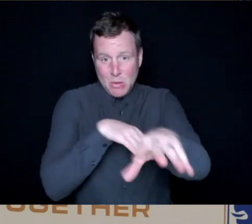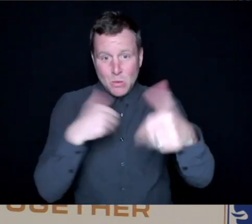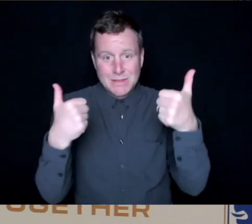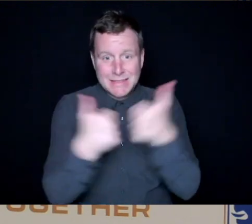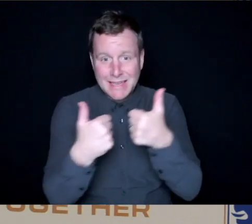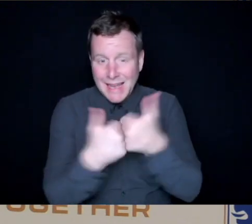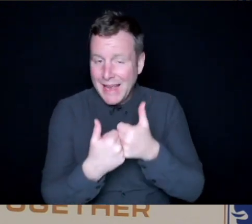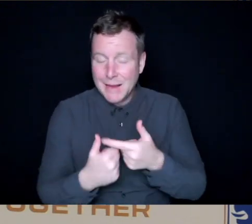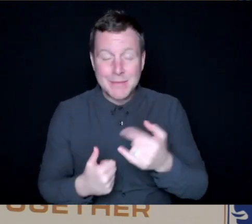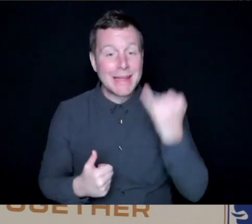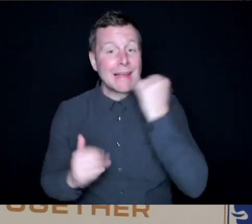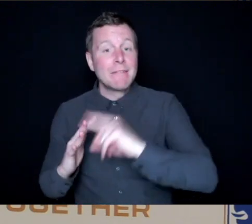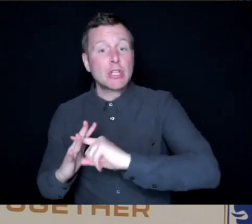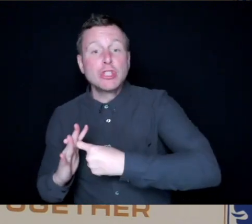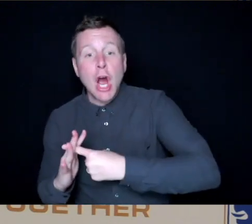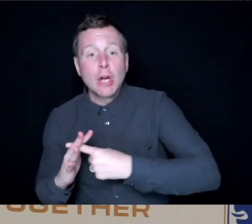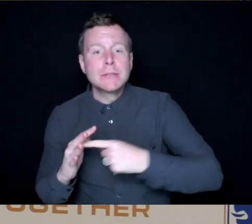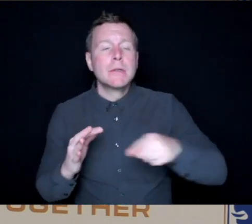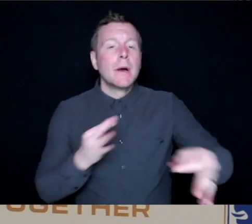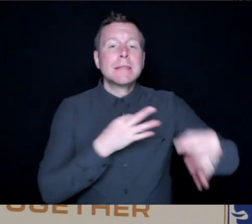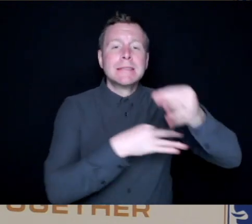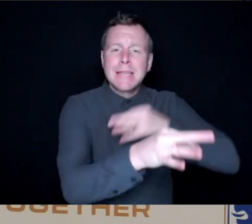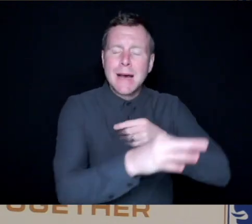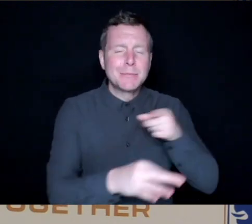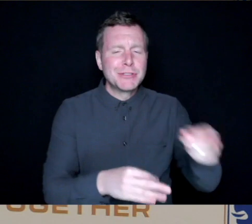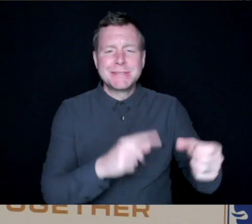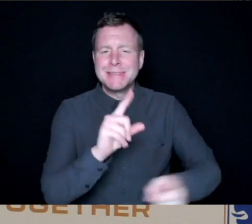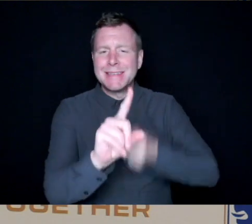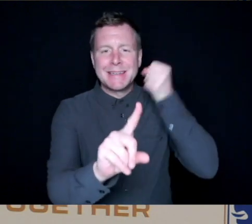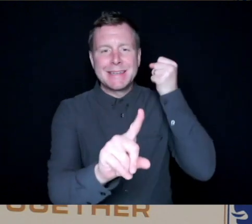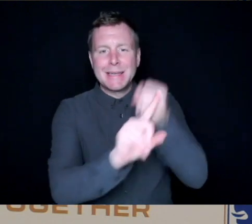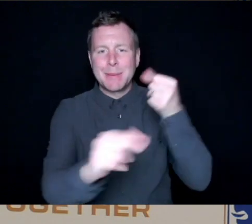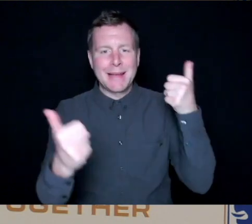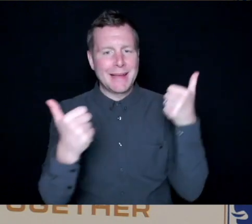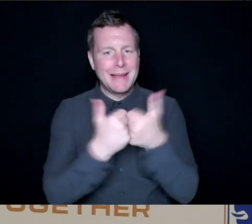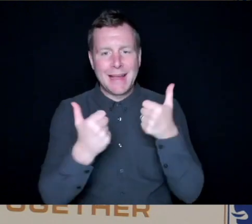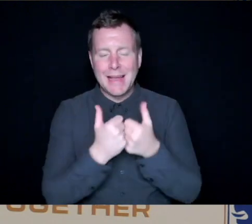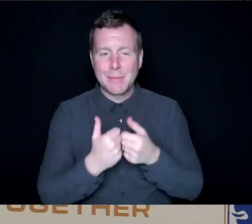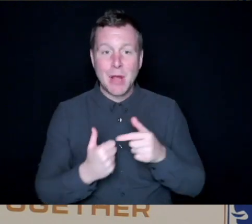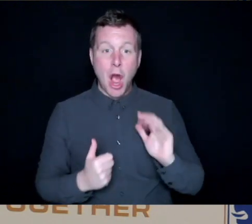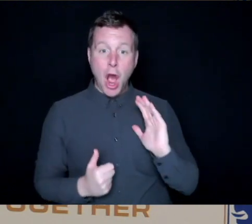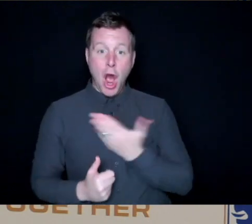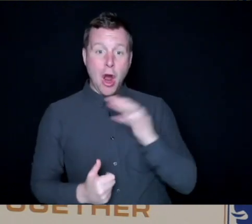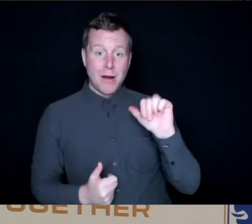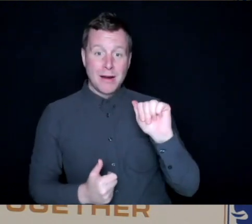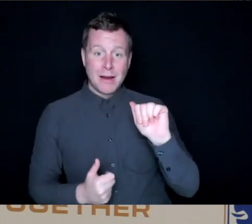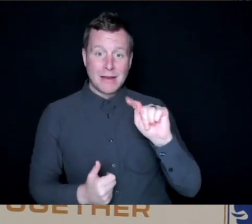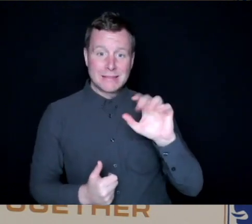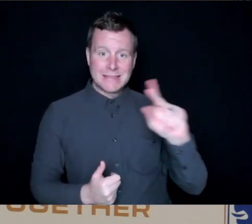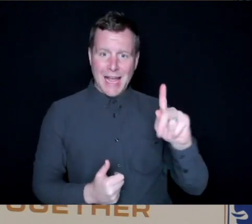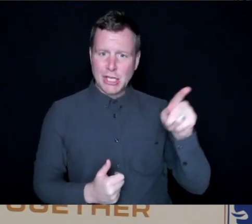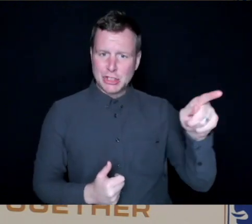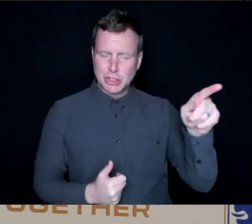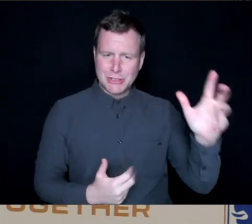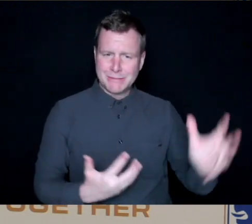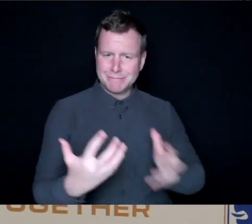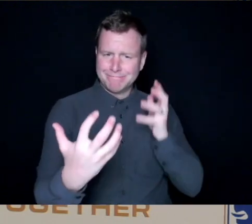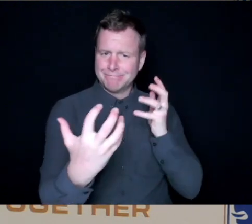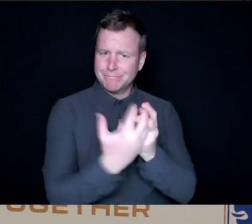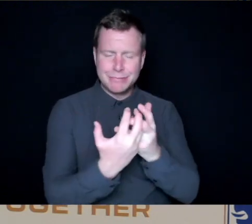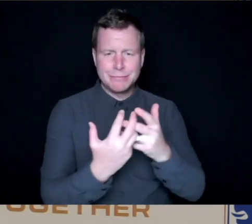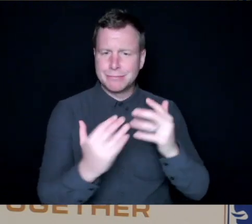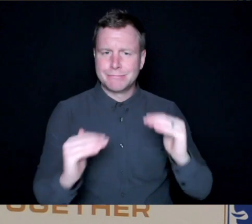changer if she starts. She's a game changer if she comes off the bench. And she adds a layer to our attack. She added a layer to